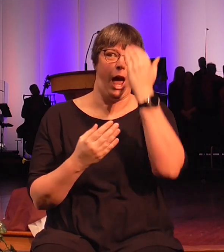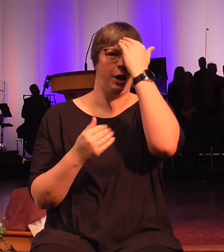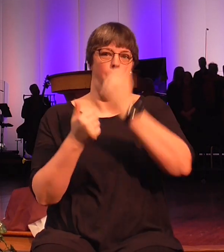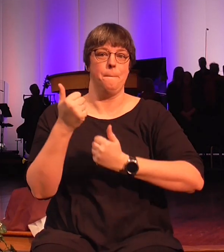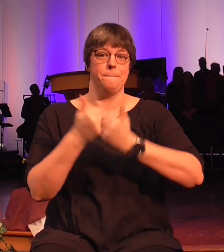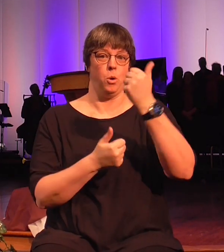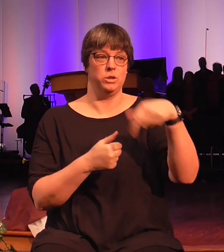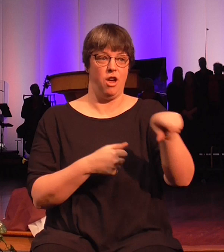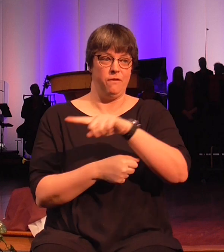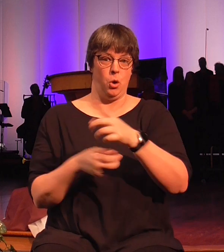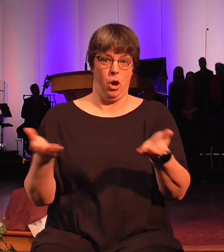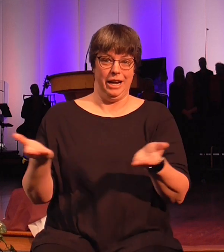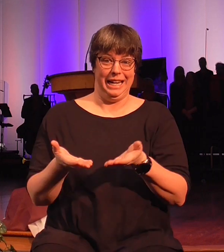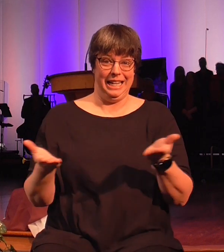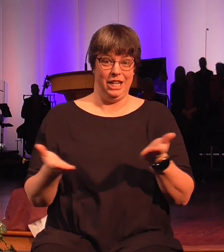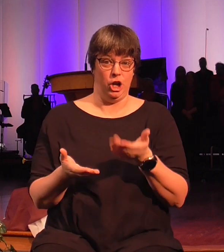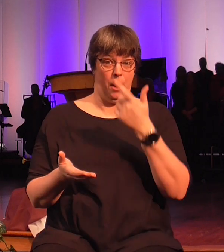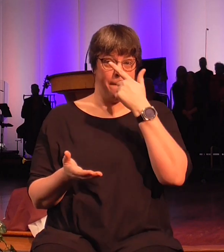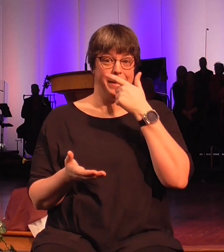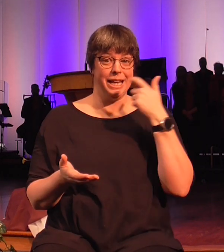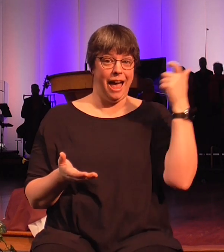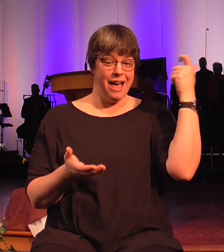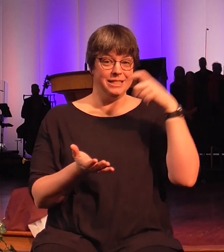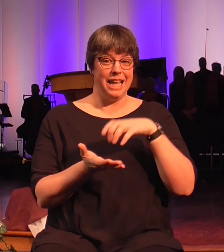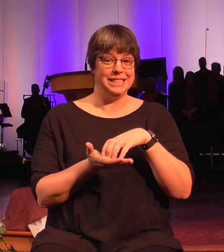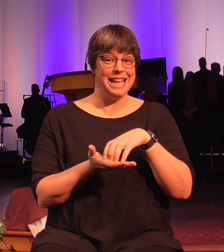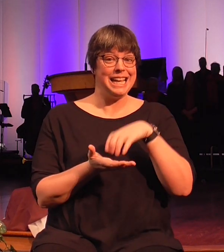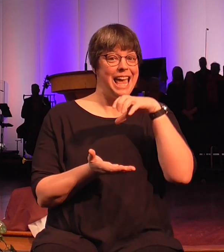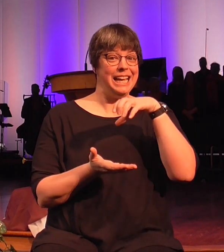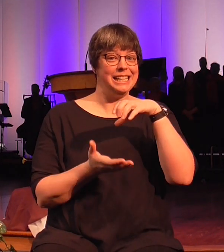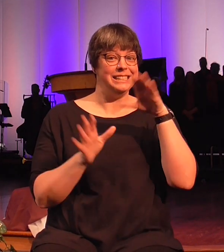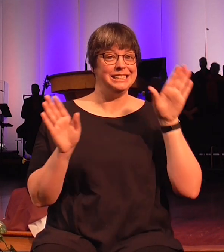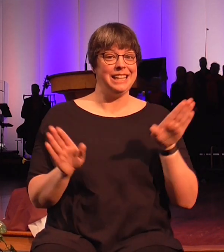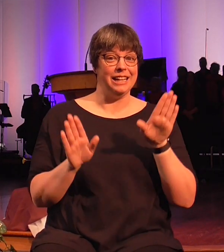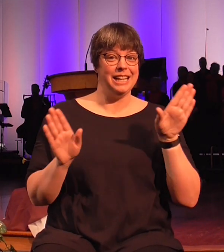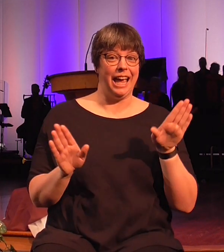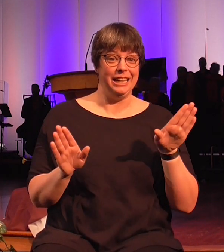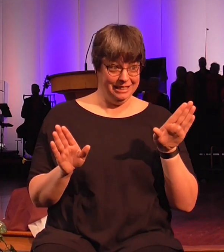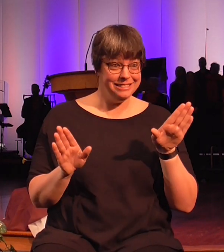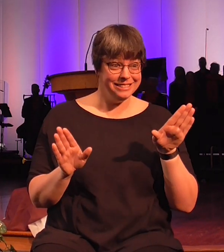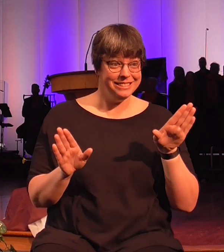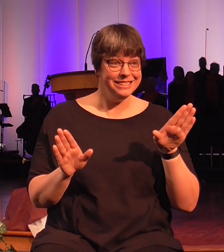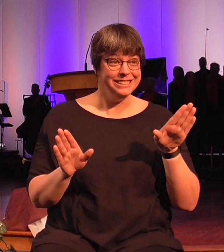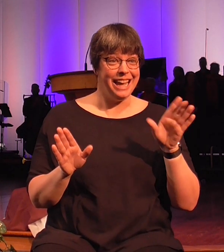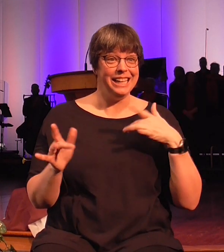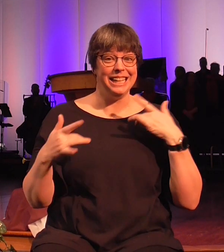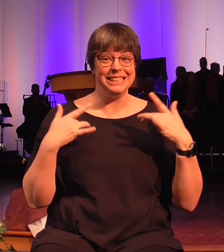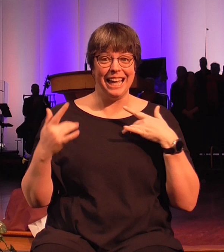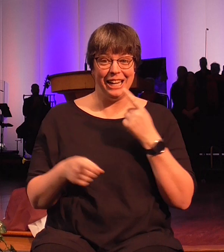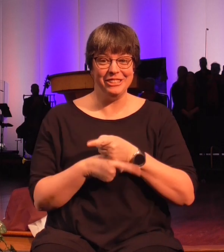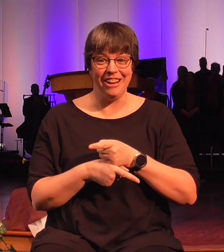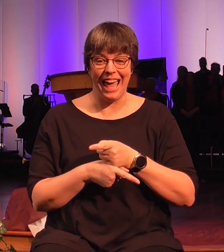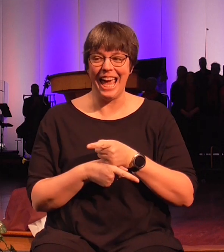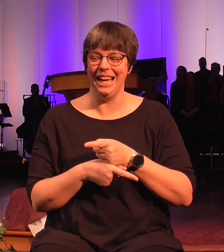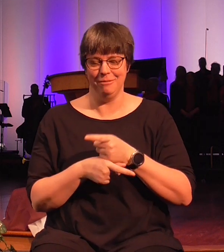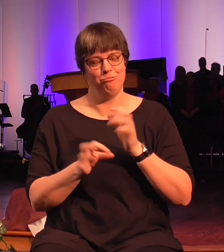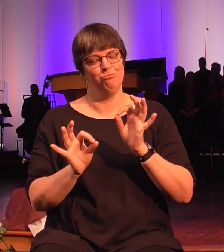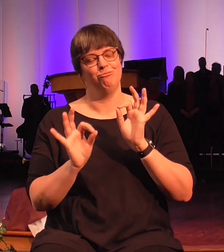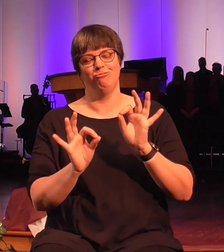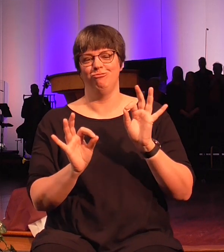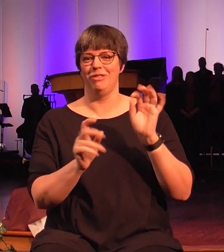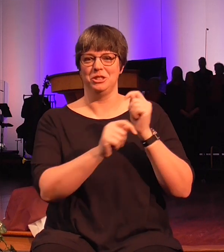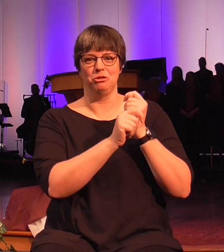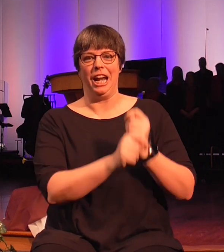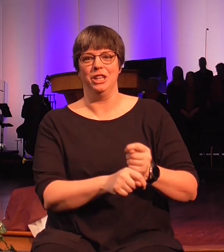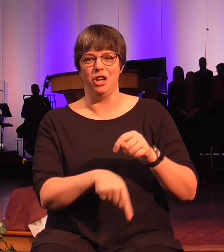know most of you are here because it's a Sheet Cake Sunday, right? Isn't it great to have sheet cake back? Fine tradition in our